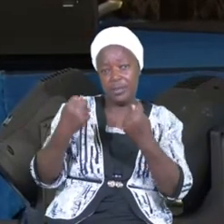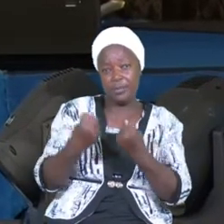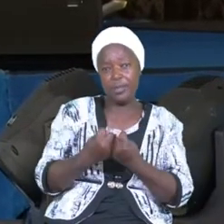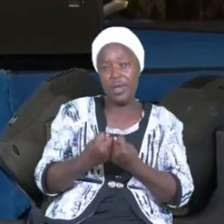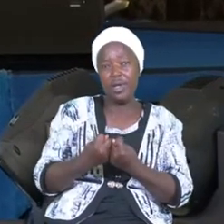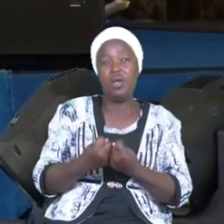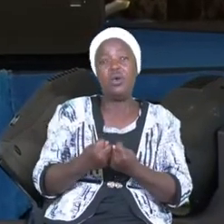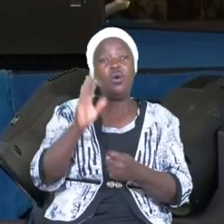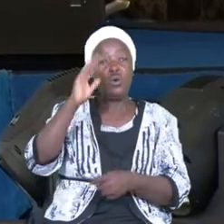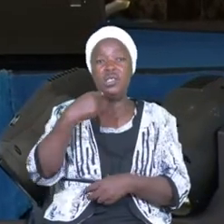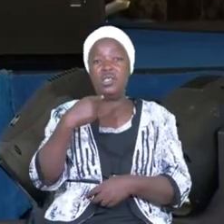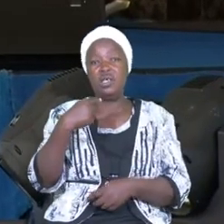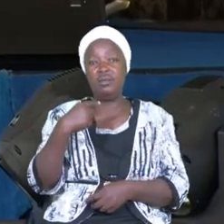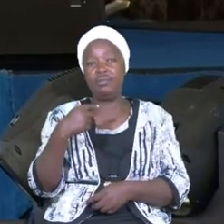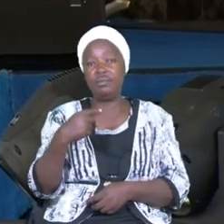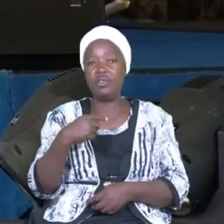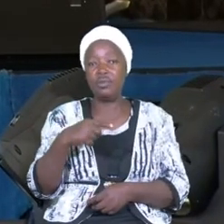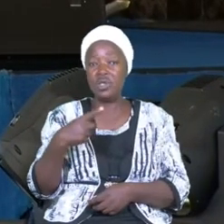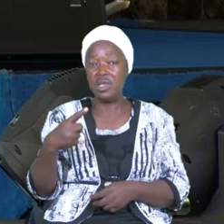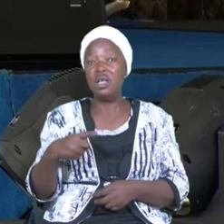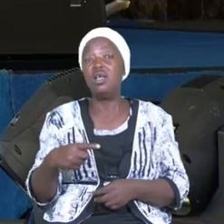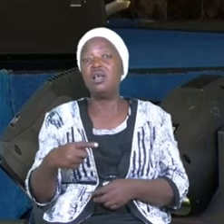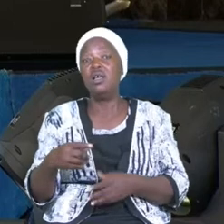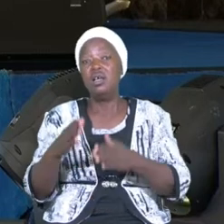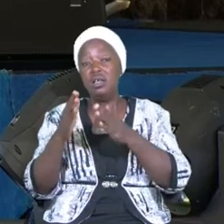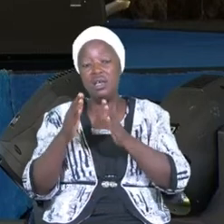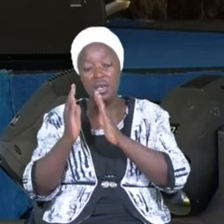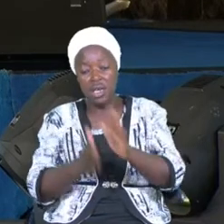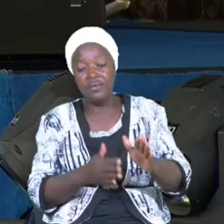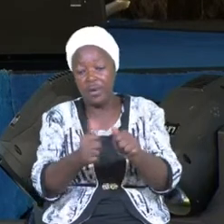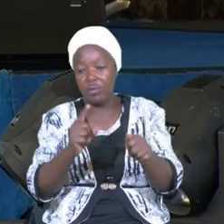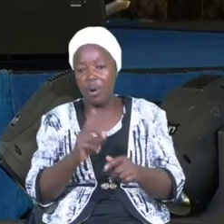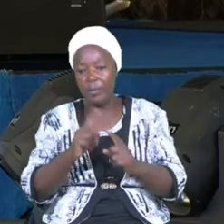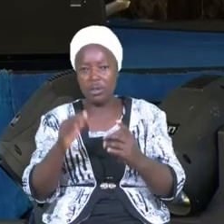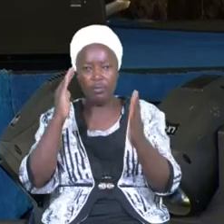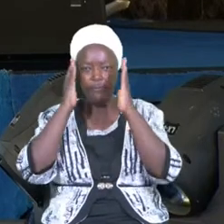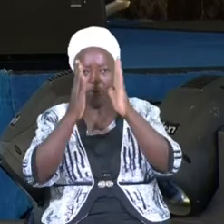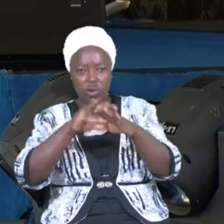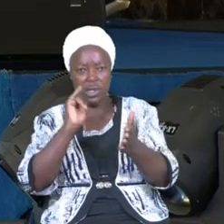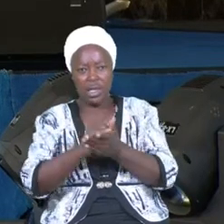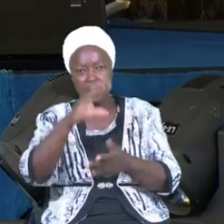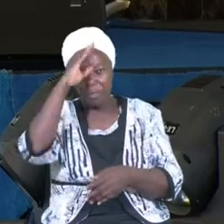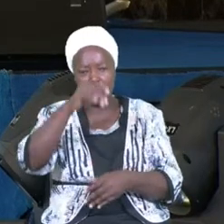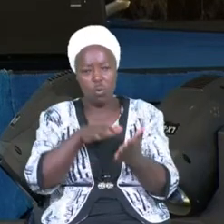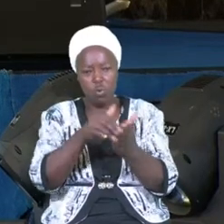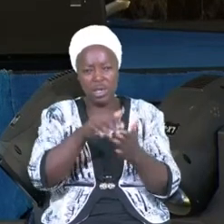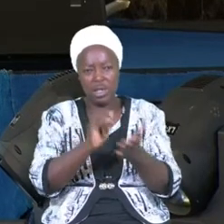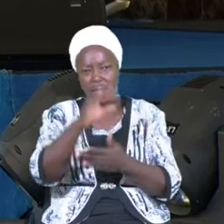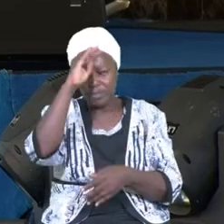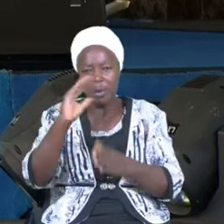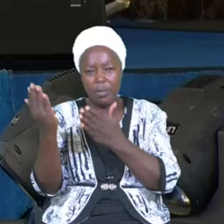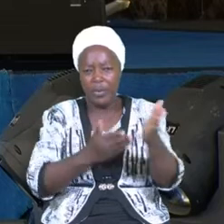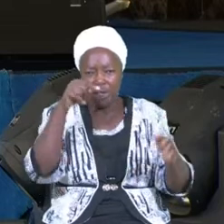say, leave everybody, target that man, weaken that man, bring down